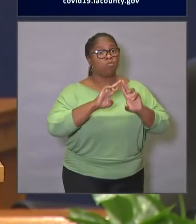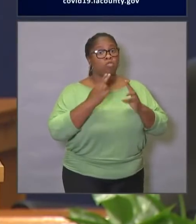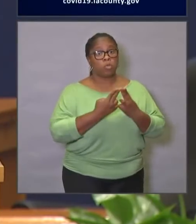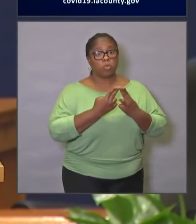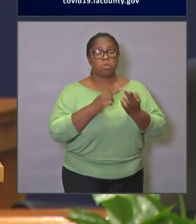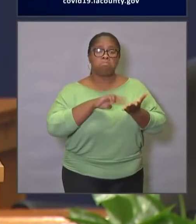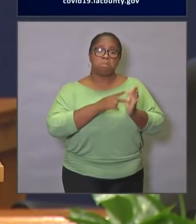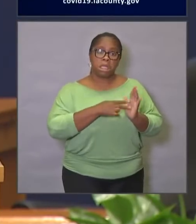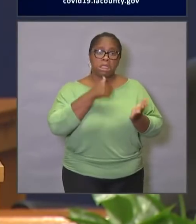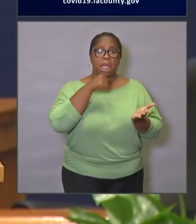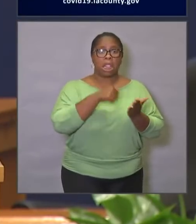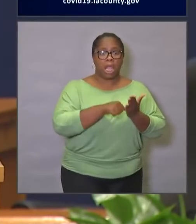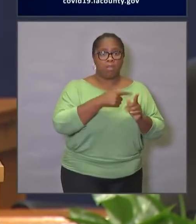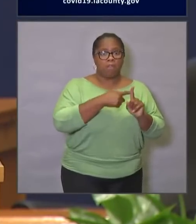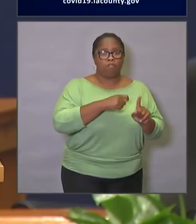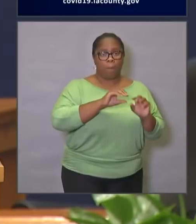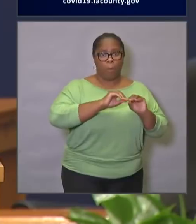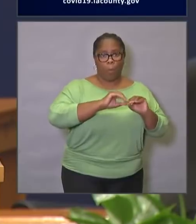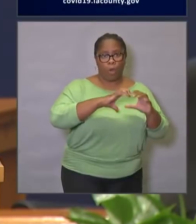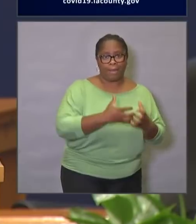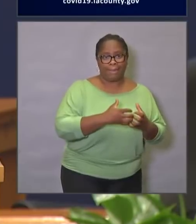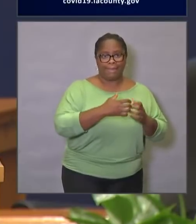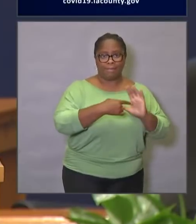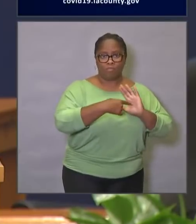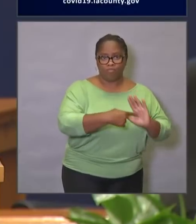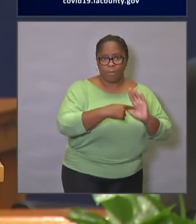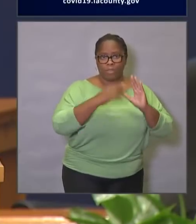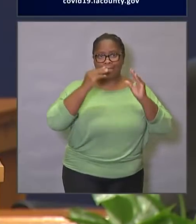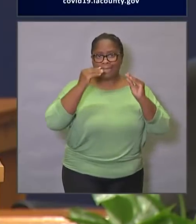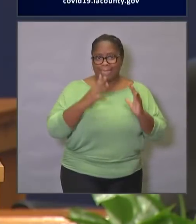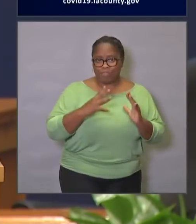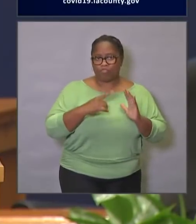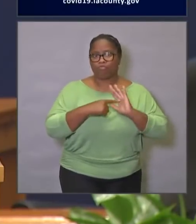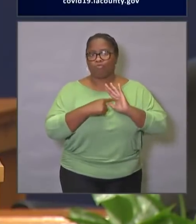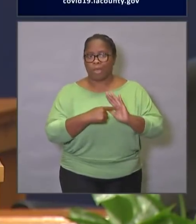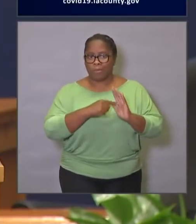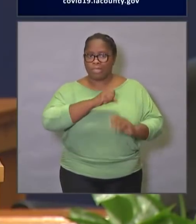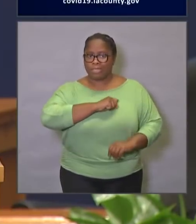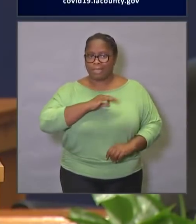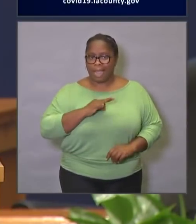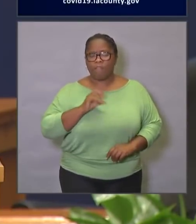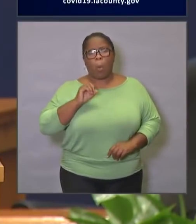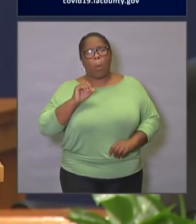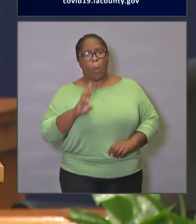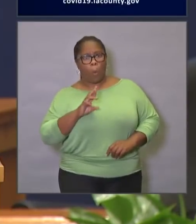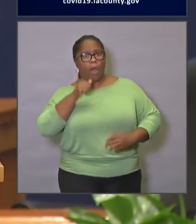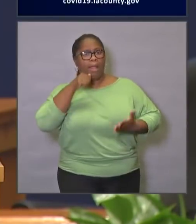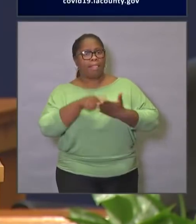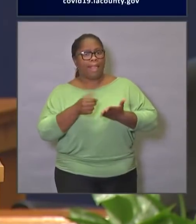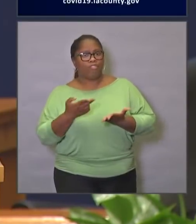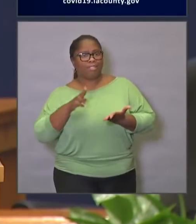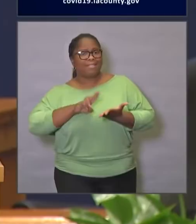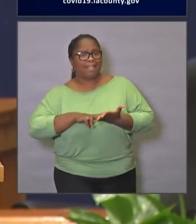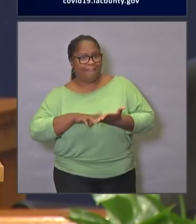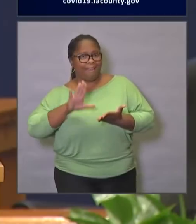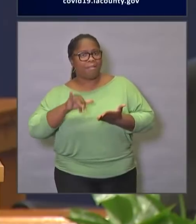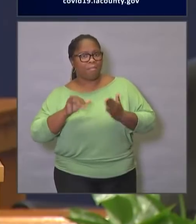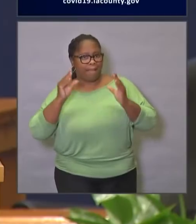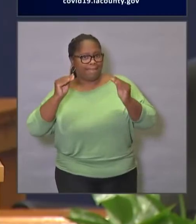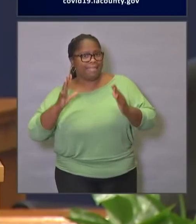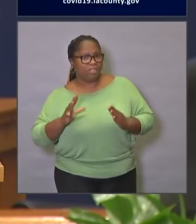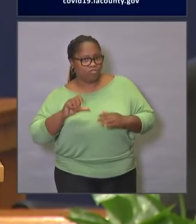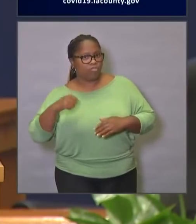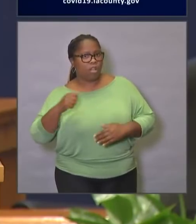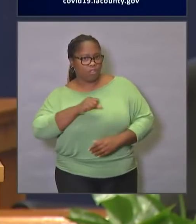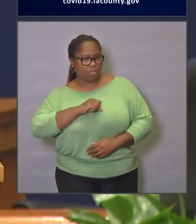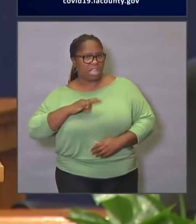either a letter from the organizations representing teachers and other staff or a letter that's signed by teachers and other staff